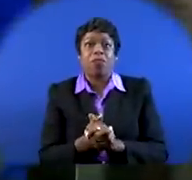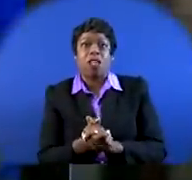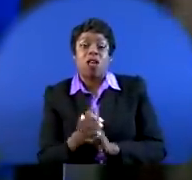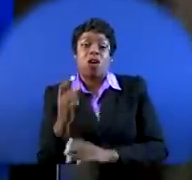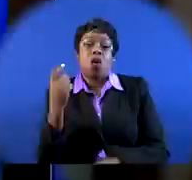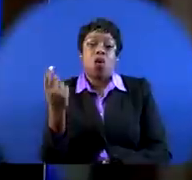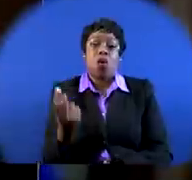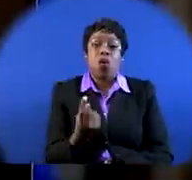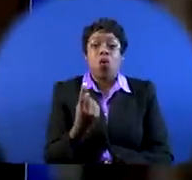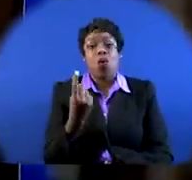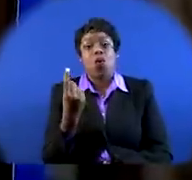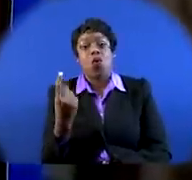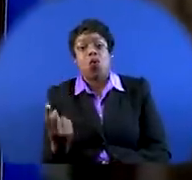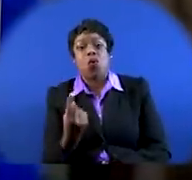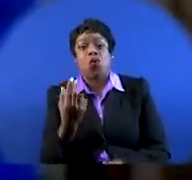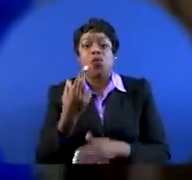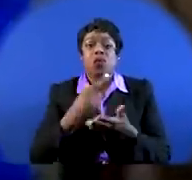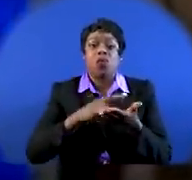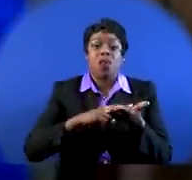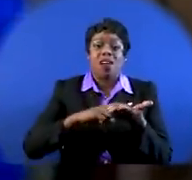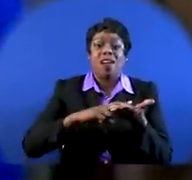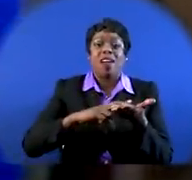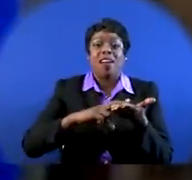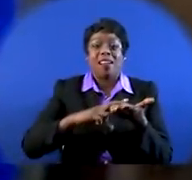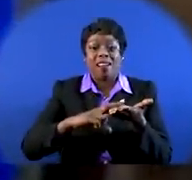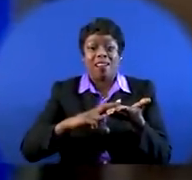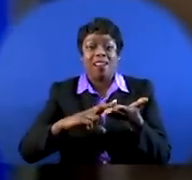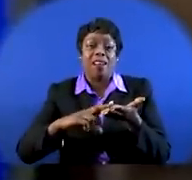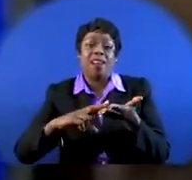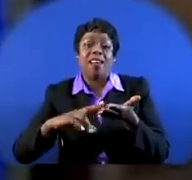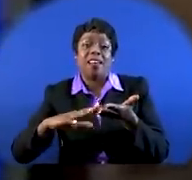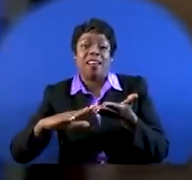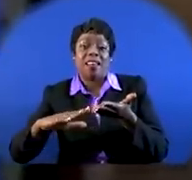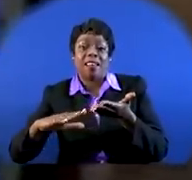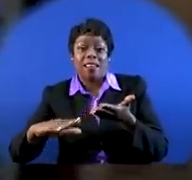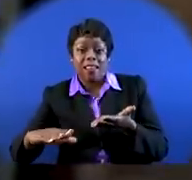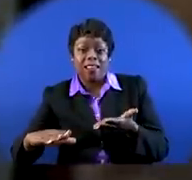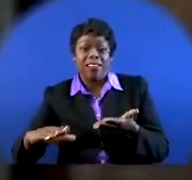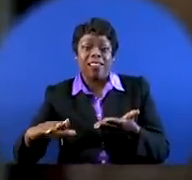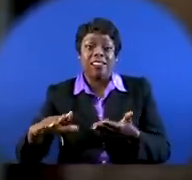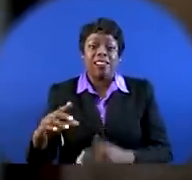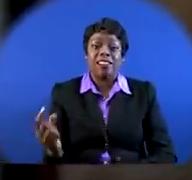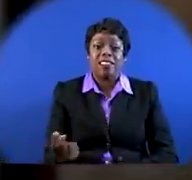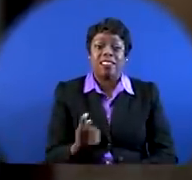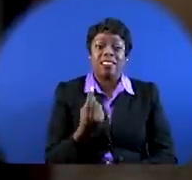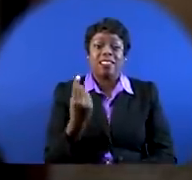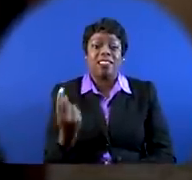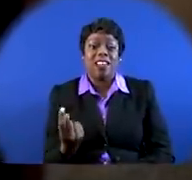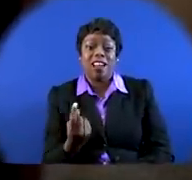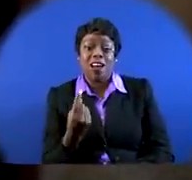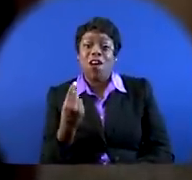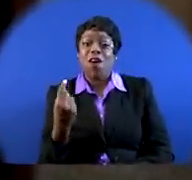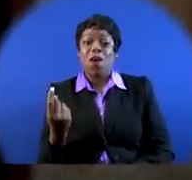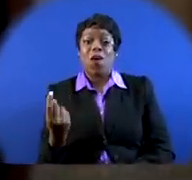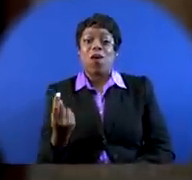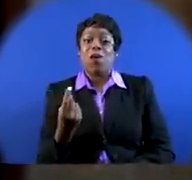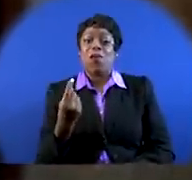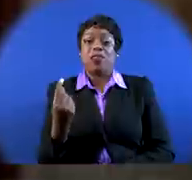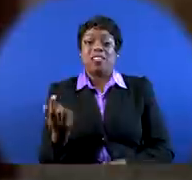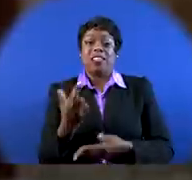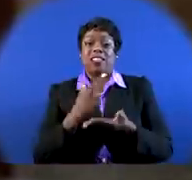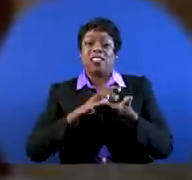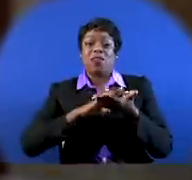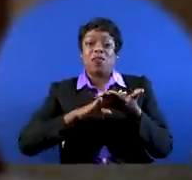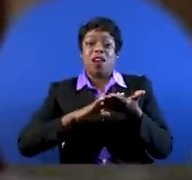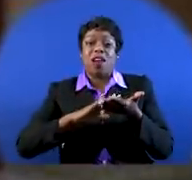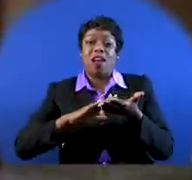None but the righteous. Sing it. come, beloved.